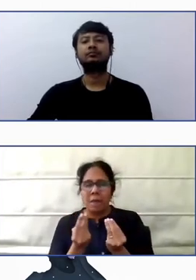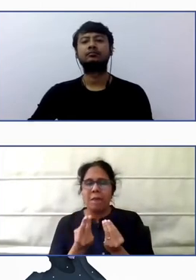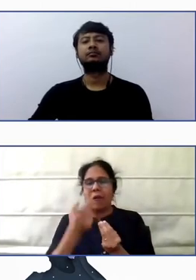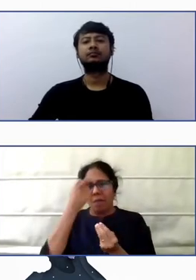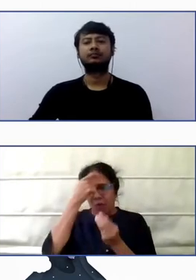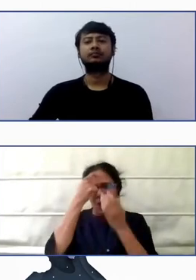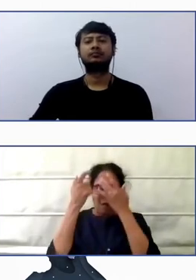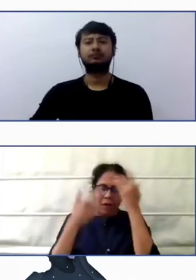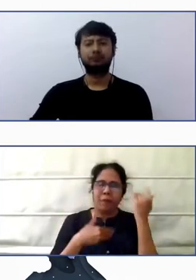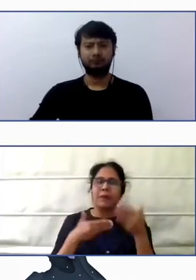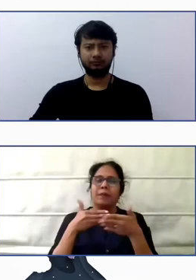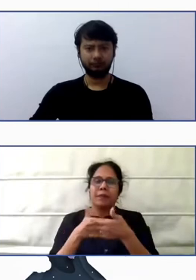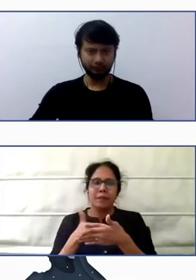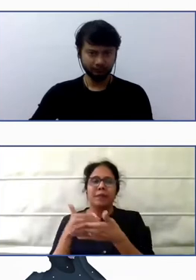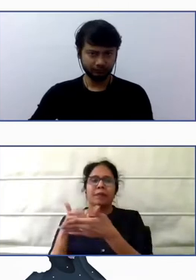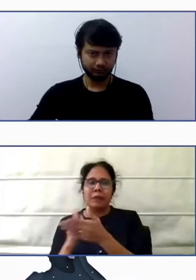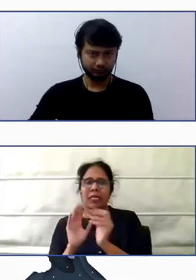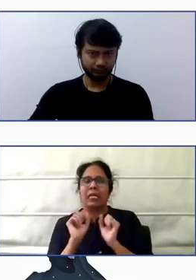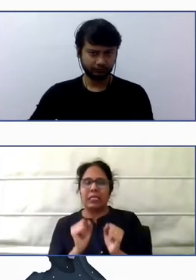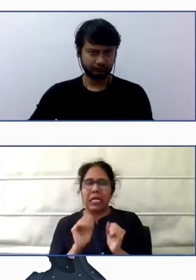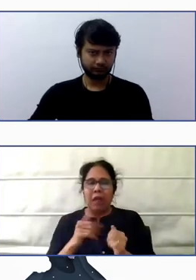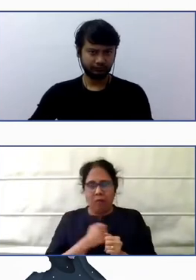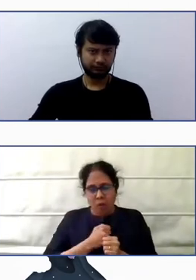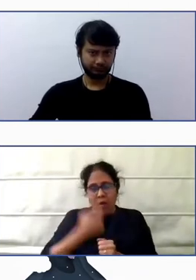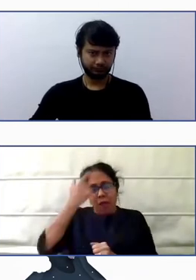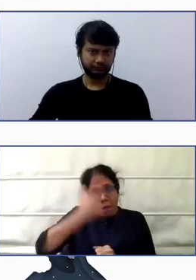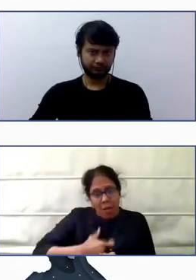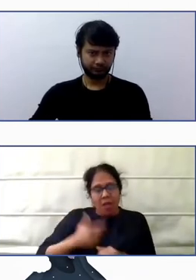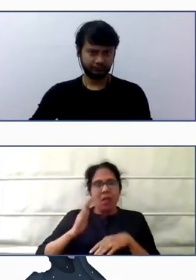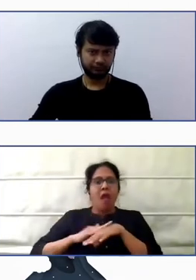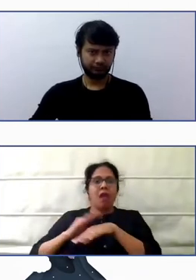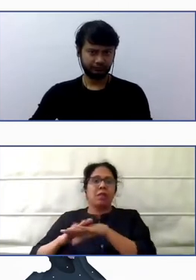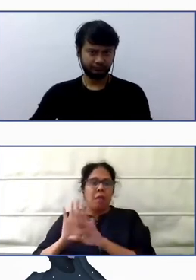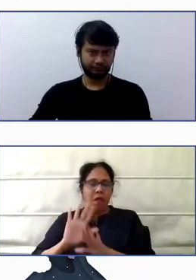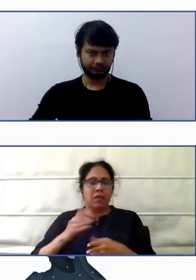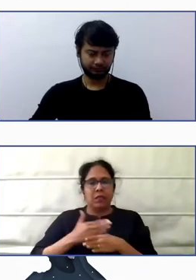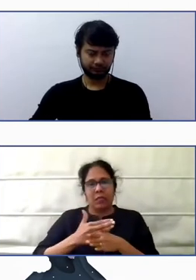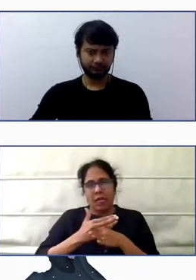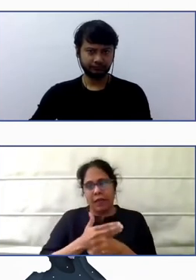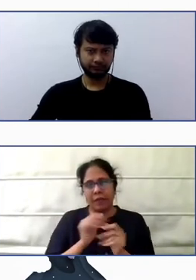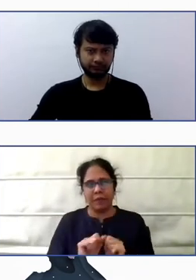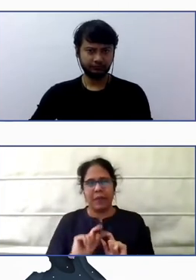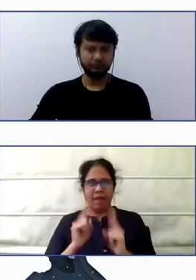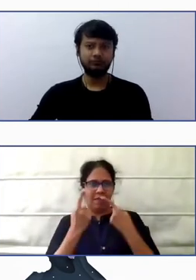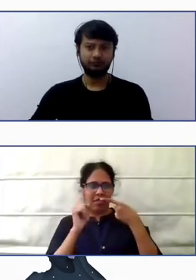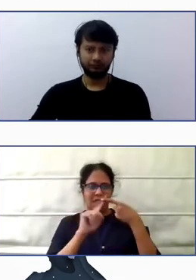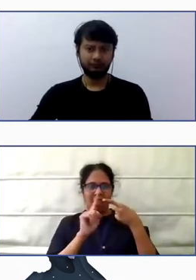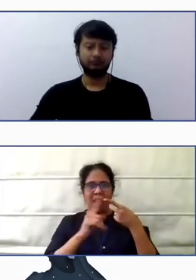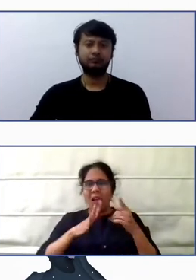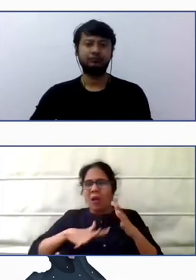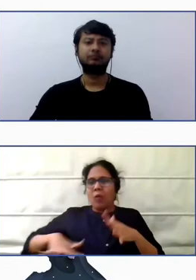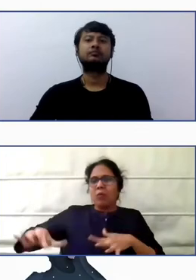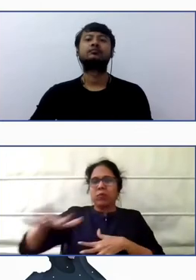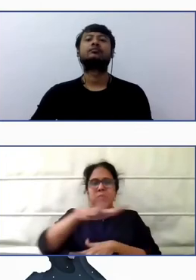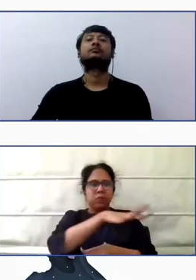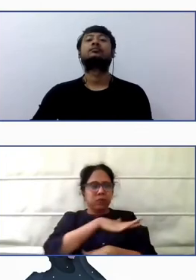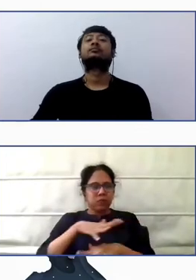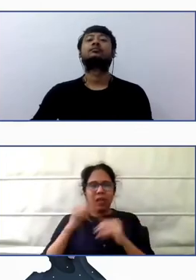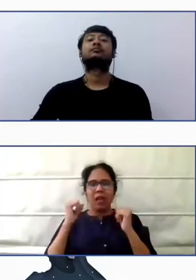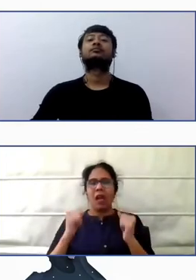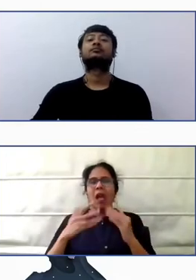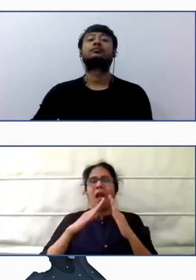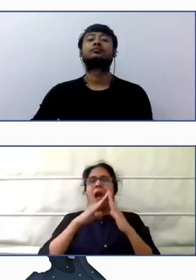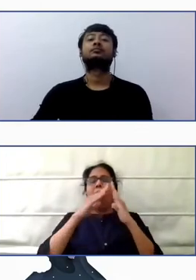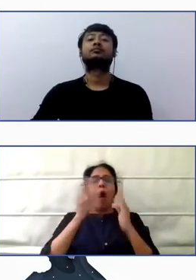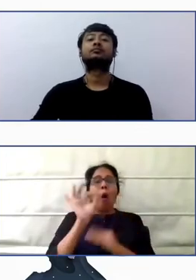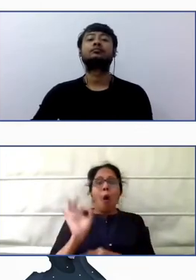I can share from my personal experience also. The first thing that I would like to say, the infrastructure setup that we have in